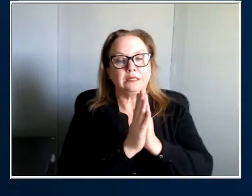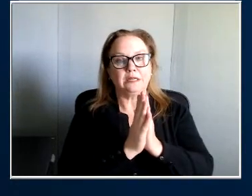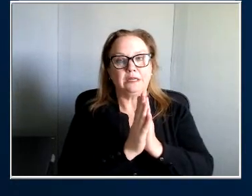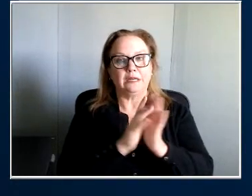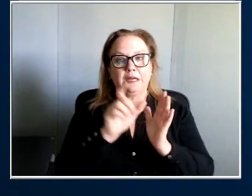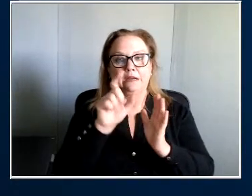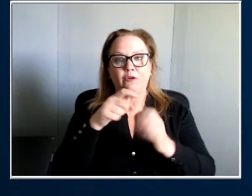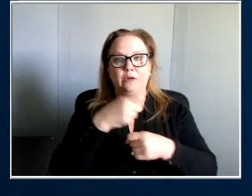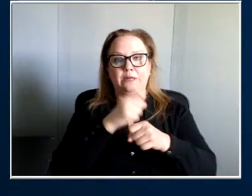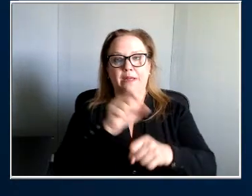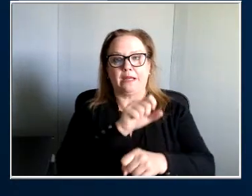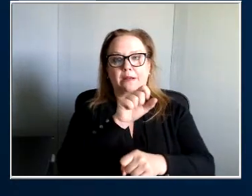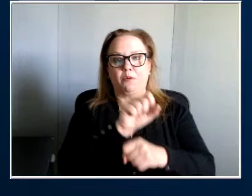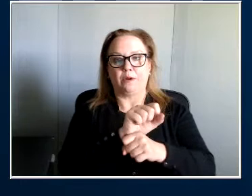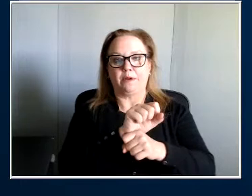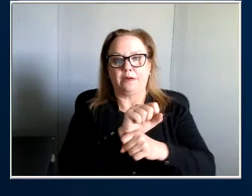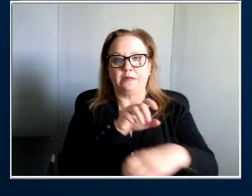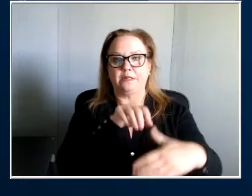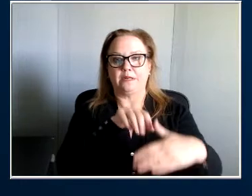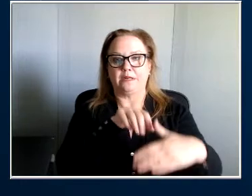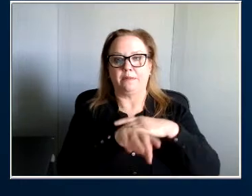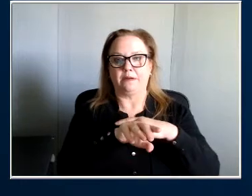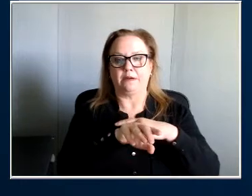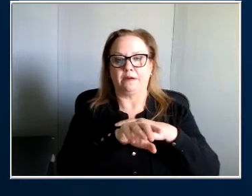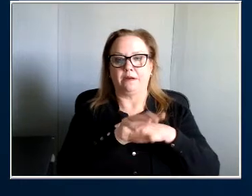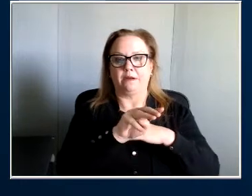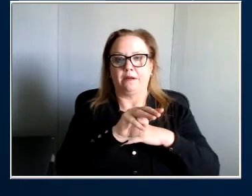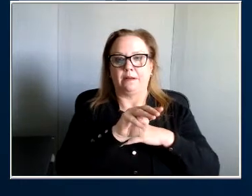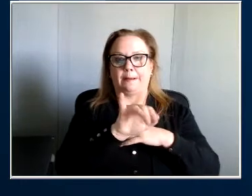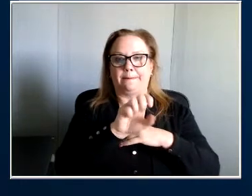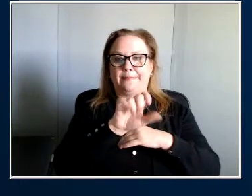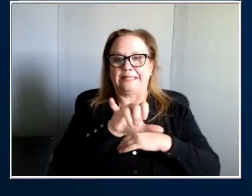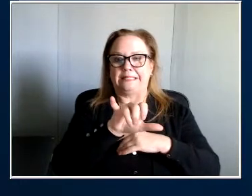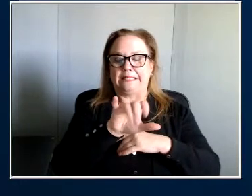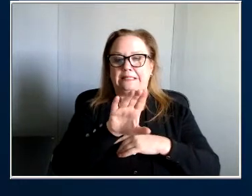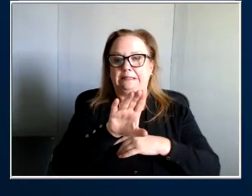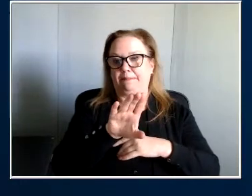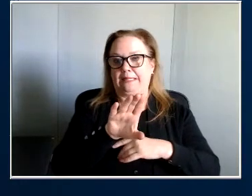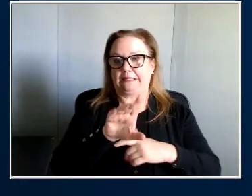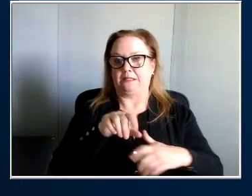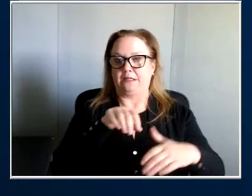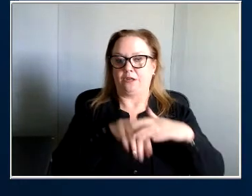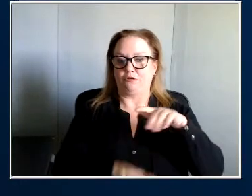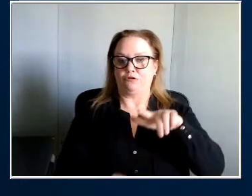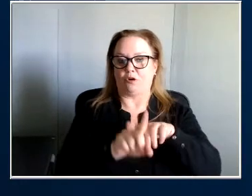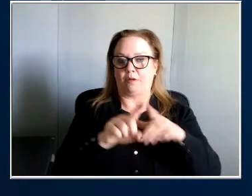make an appointment to come in to get fitted for a wig, or if you can just show up.